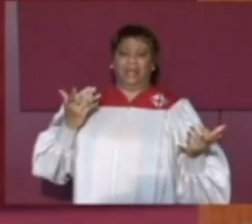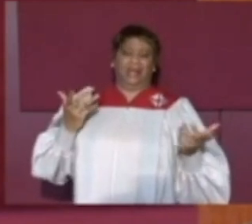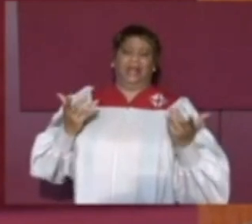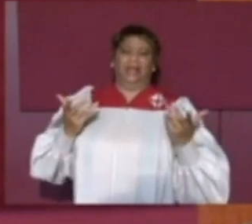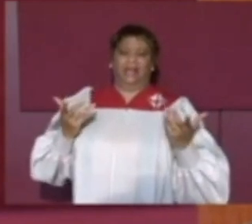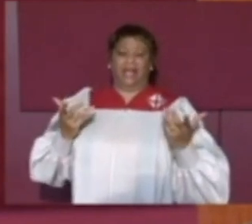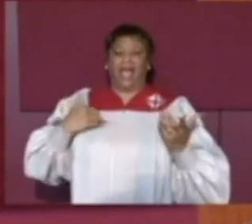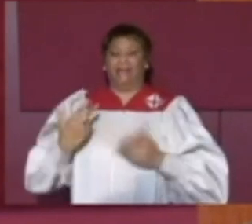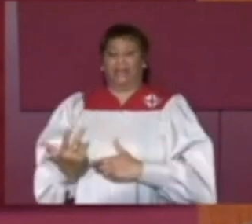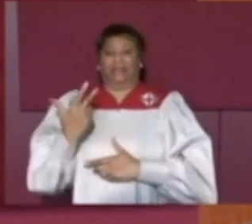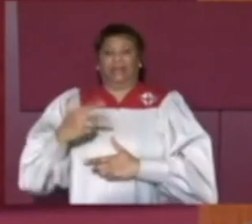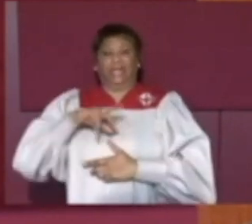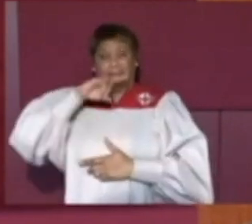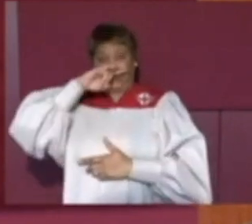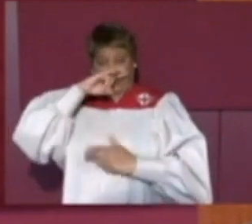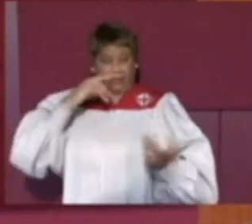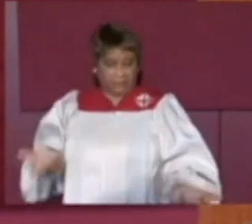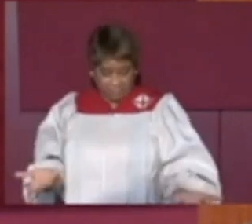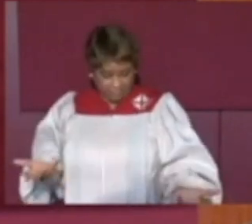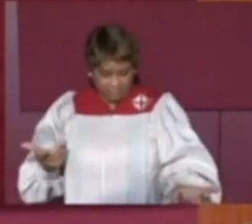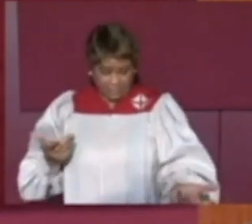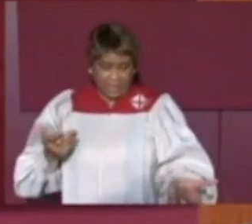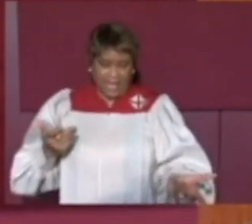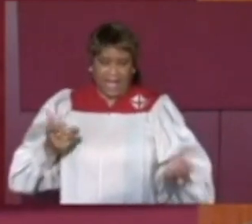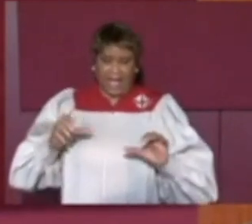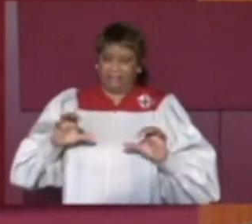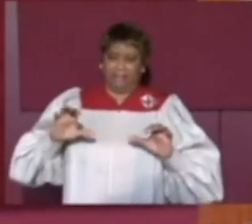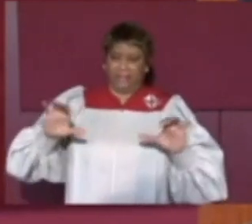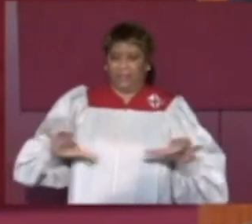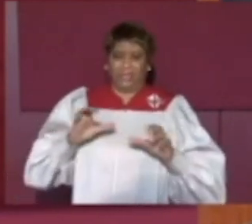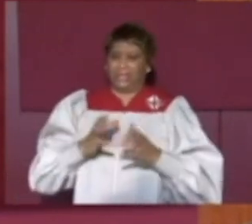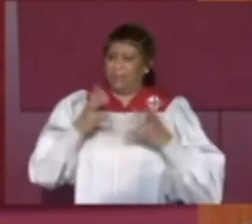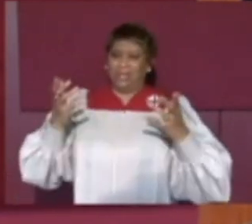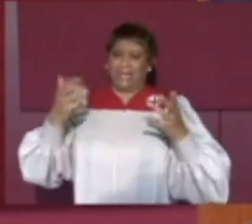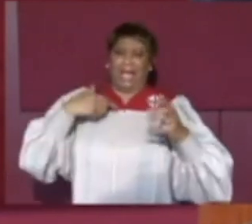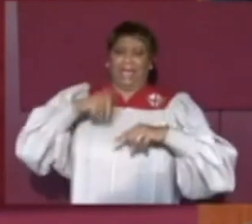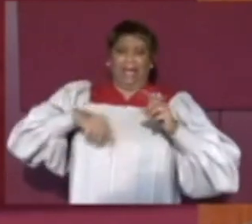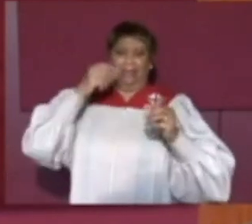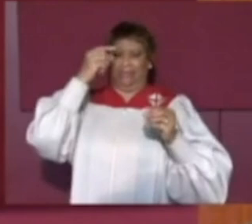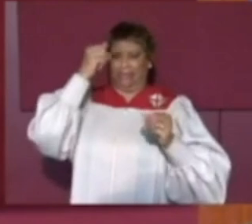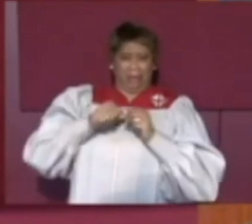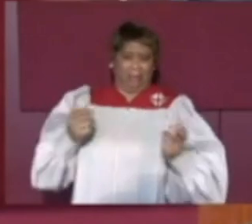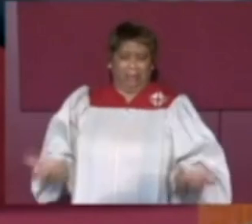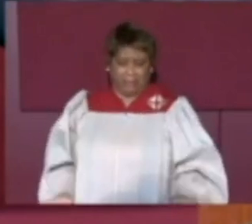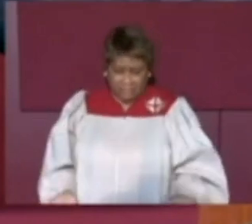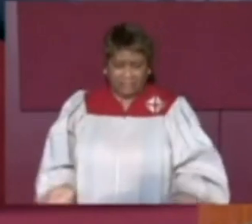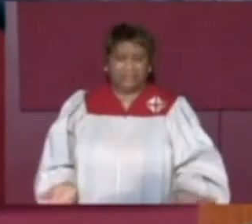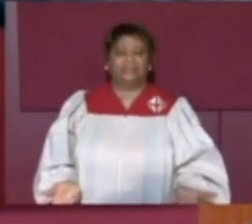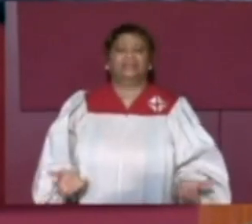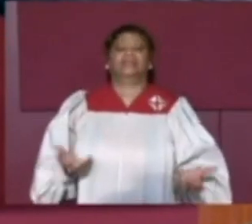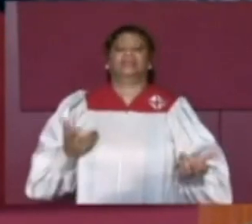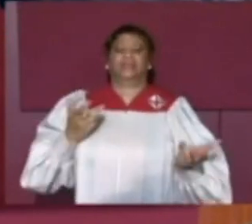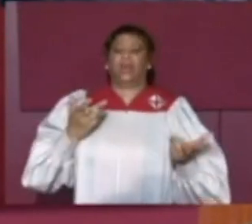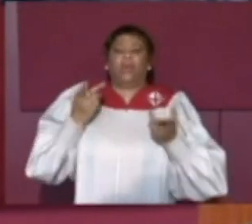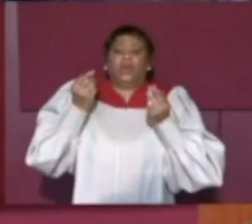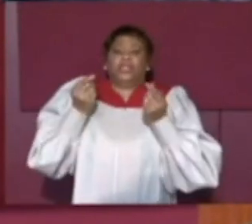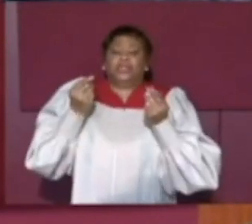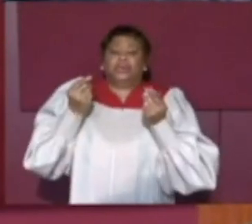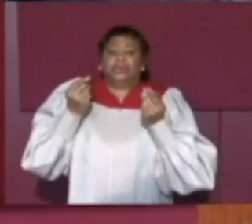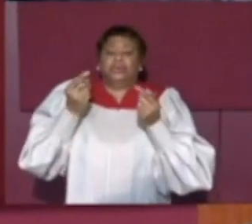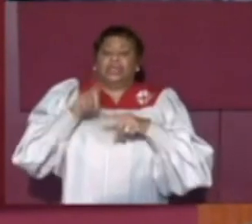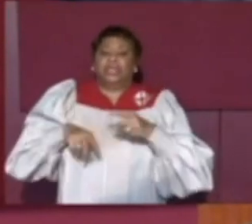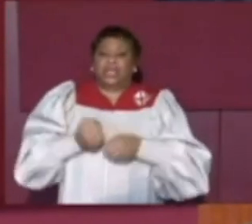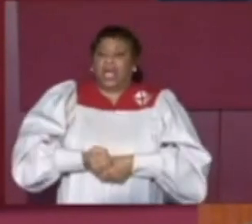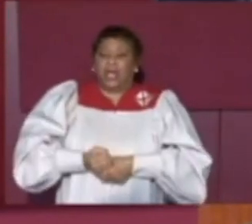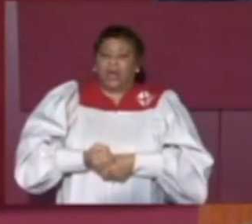I've got three children. I done swung so much, I can't remember all of those types of things now. Amen. And what you gonna do? You can't call social